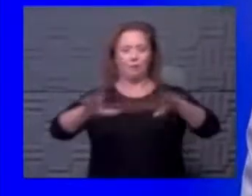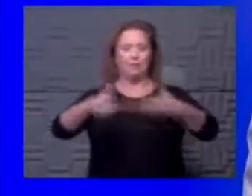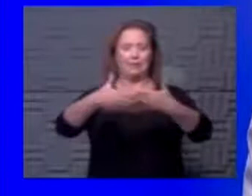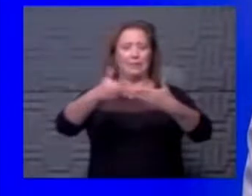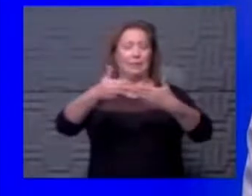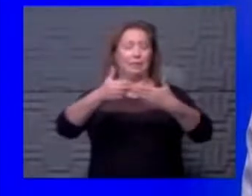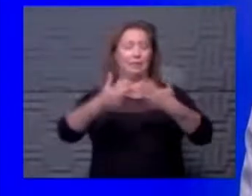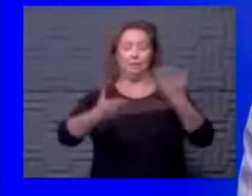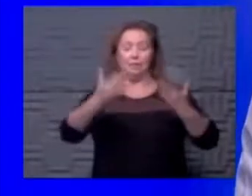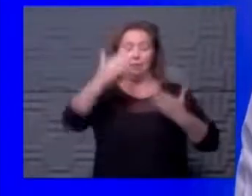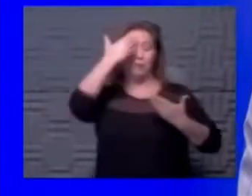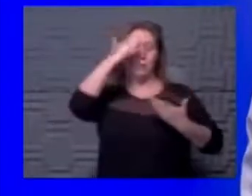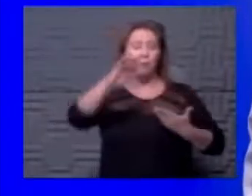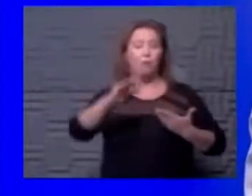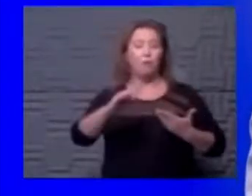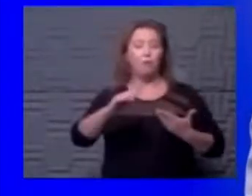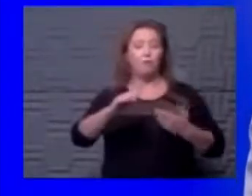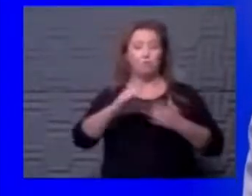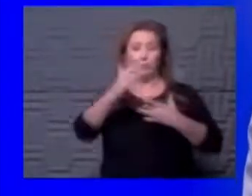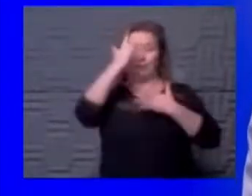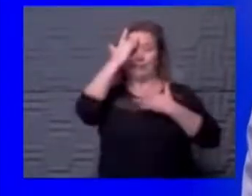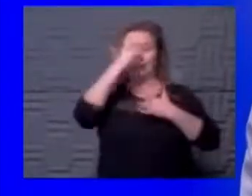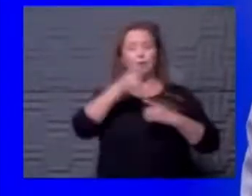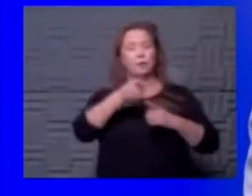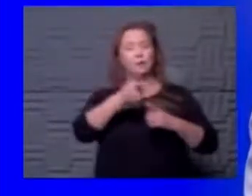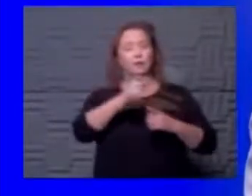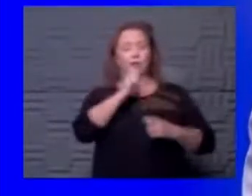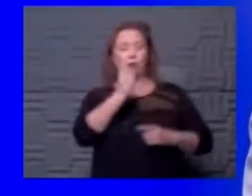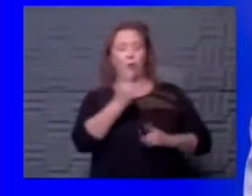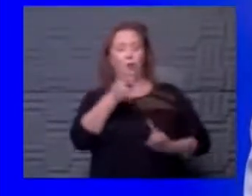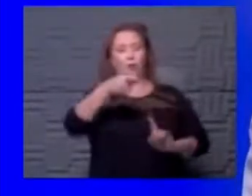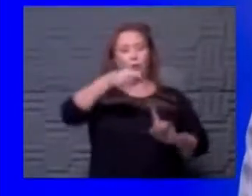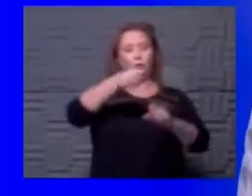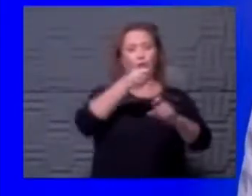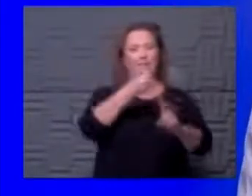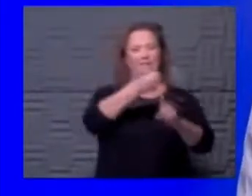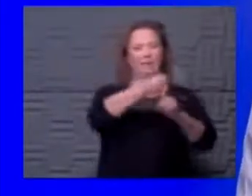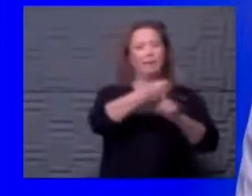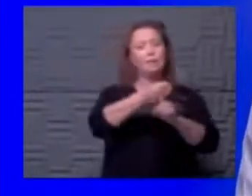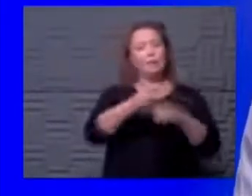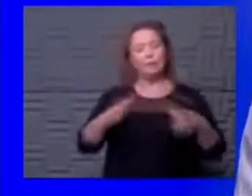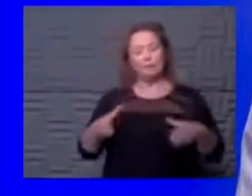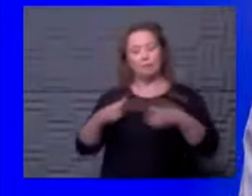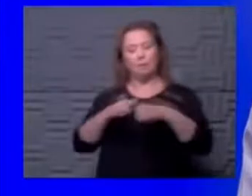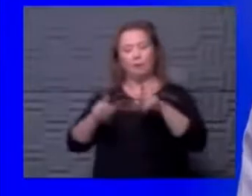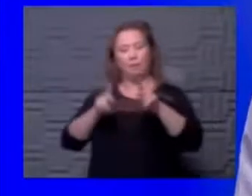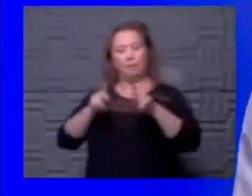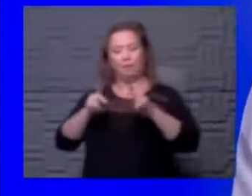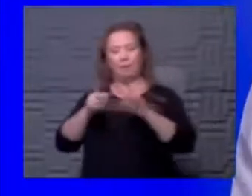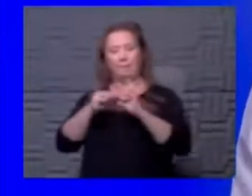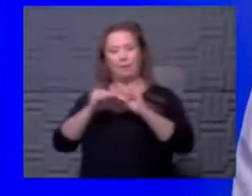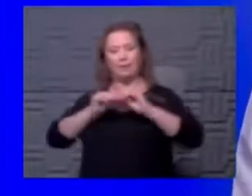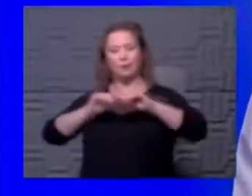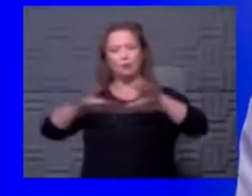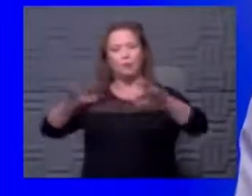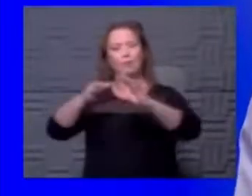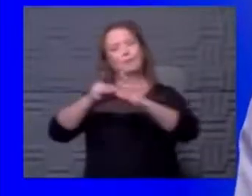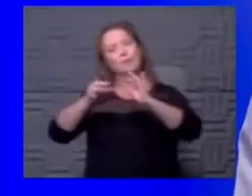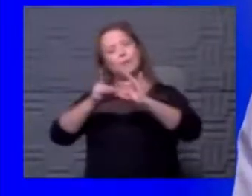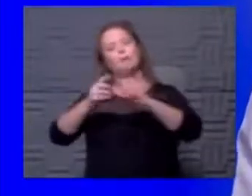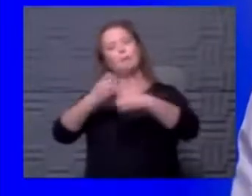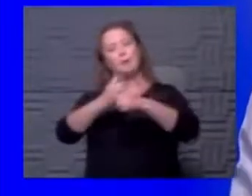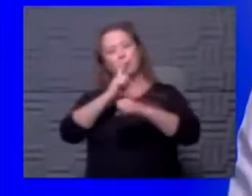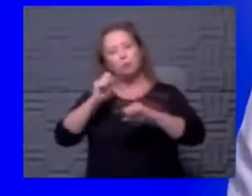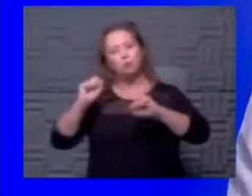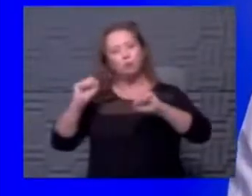easy. You may not even know you have it. And it's not just you that are affected, but it's people in your bubble as well. So really getting out the message of how to keep